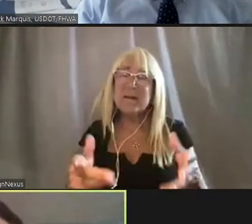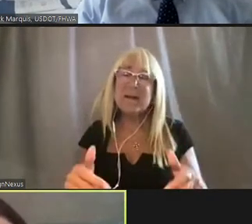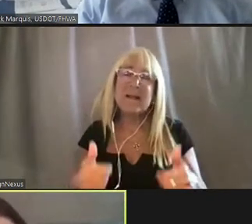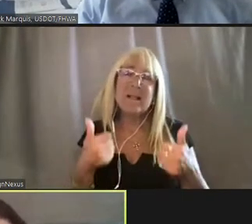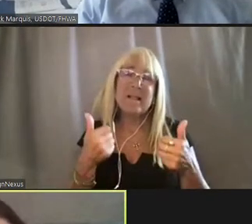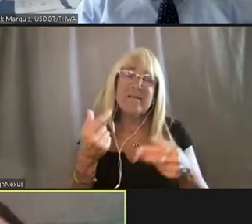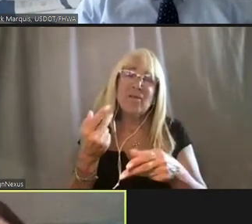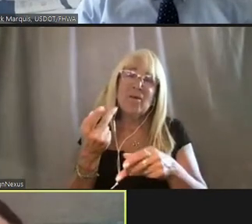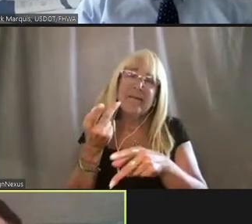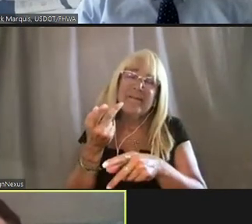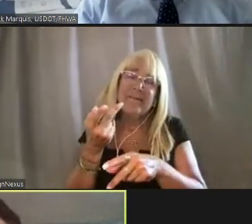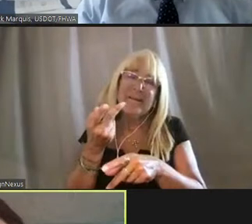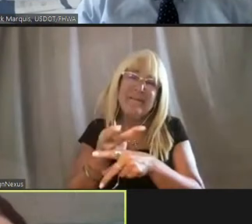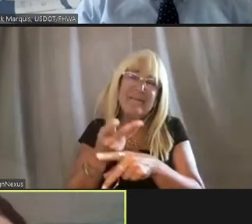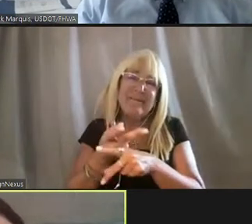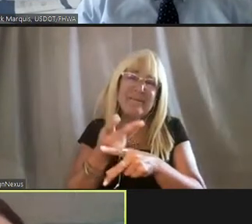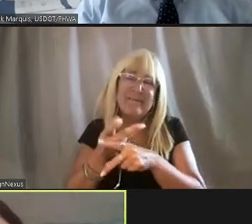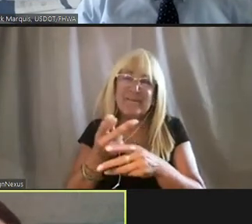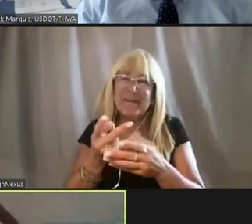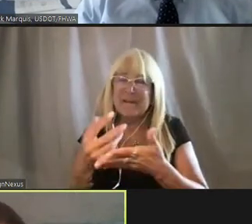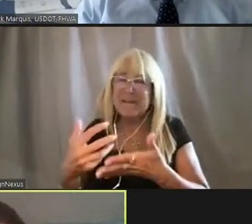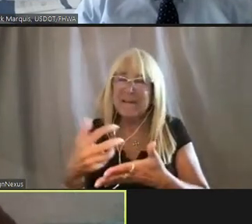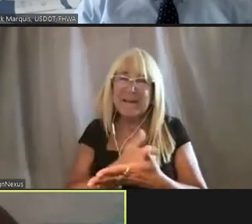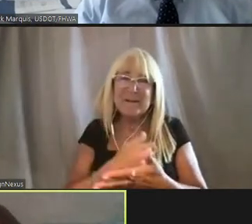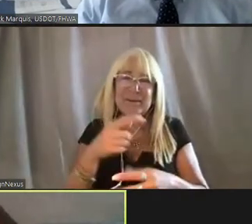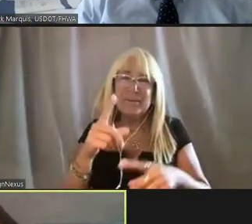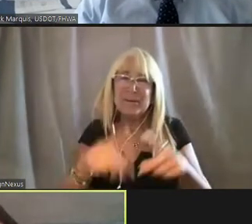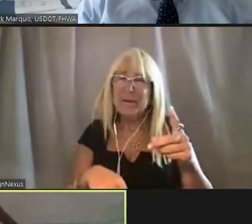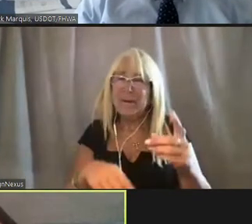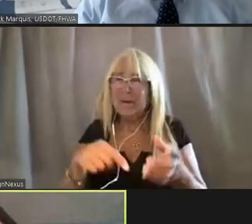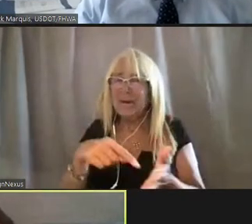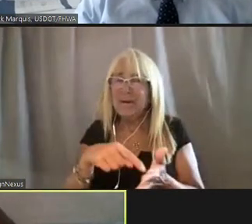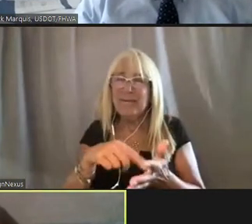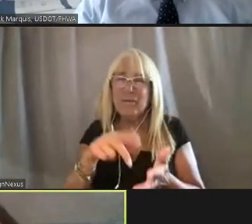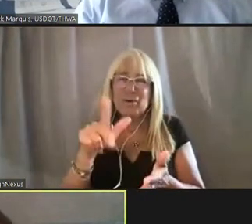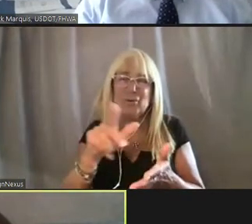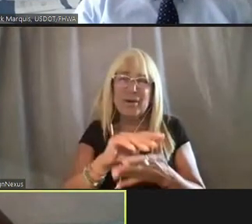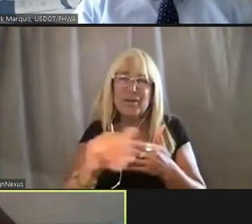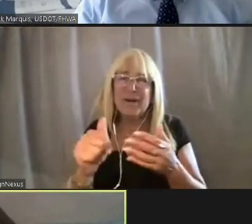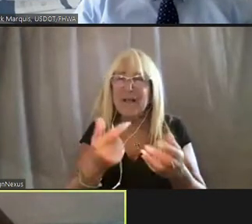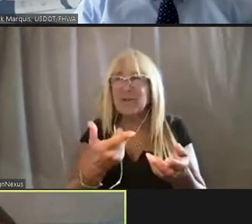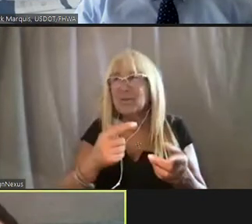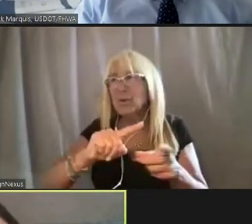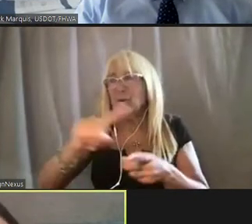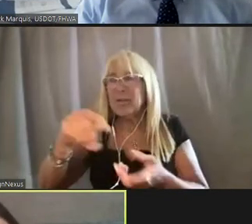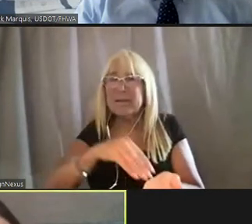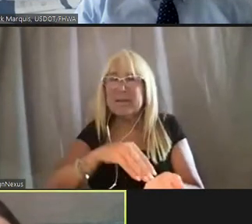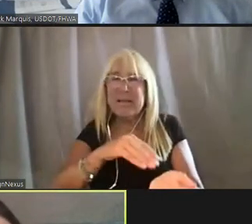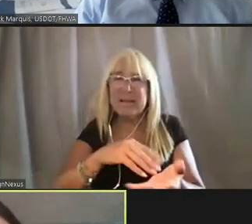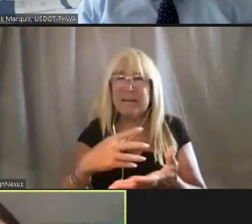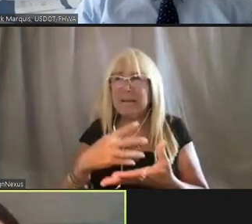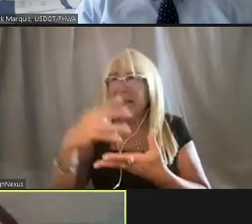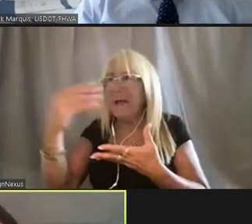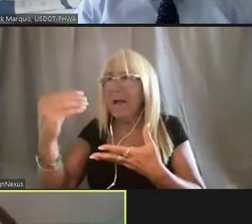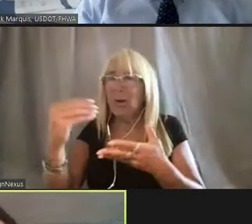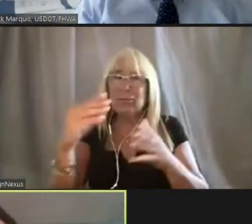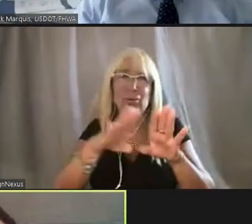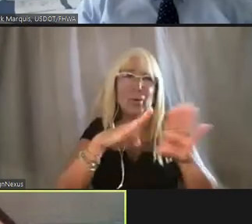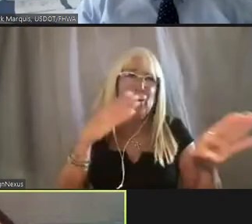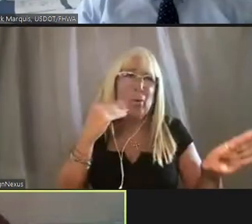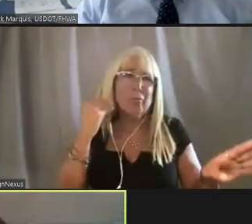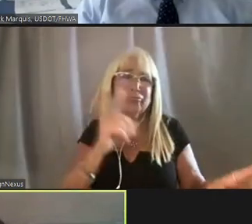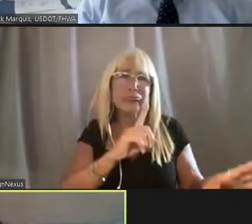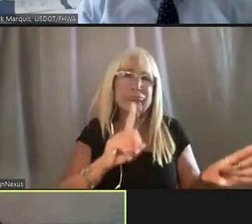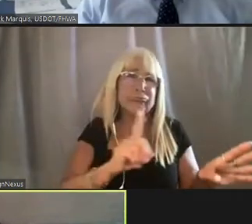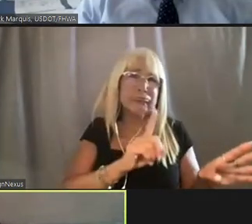incomes and they just simply can't afford twenty three dollars multiple times a week just to go to the doctor go out the door for whatever the reason is